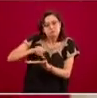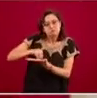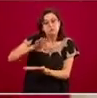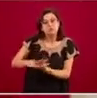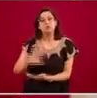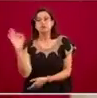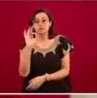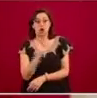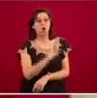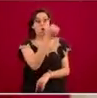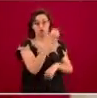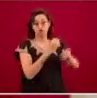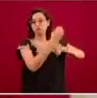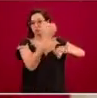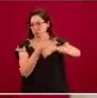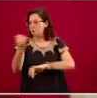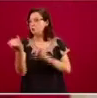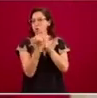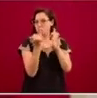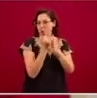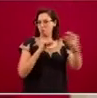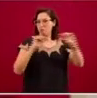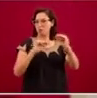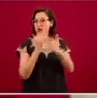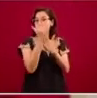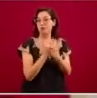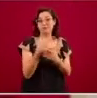only Mexico Valley area has